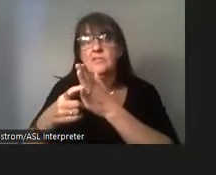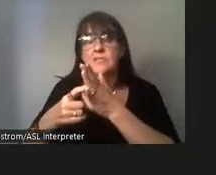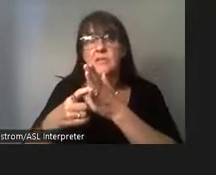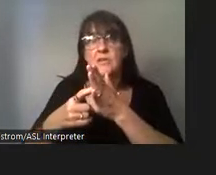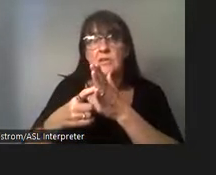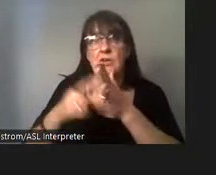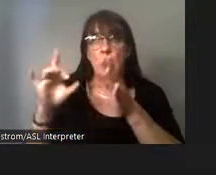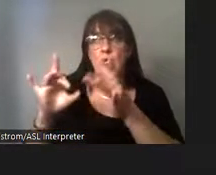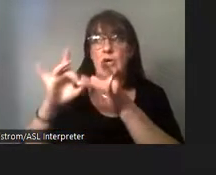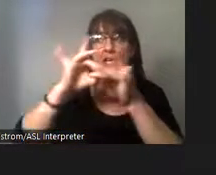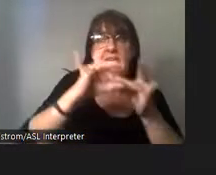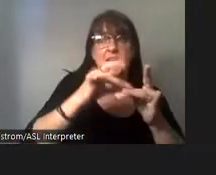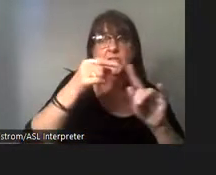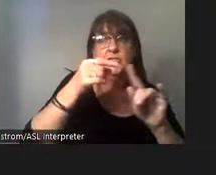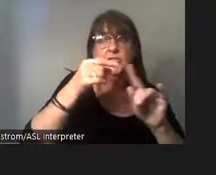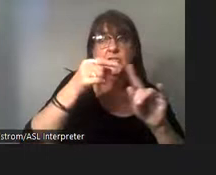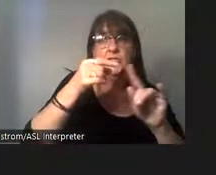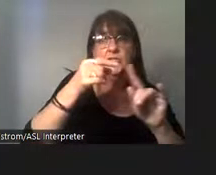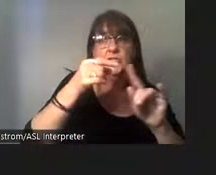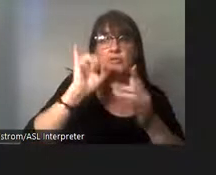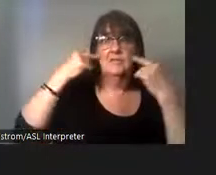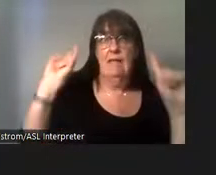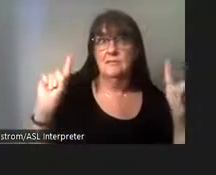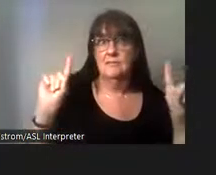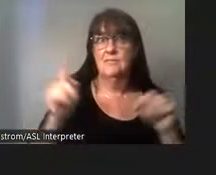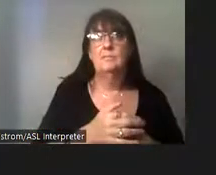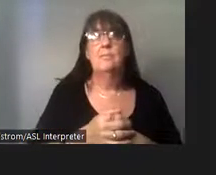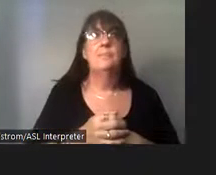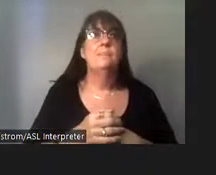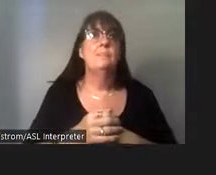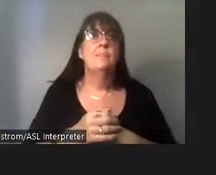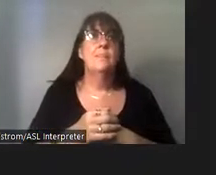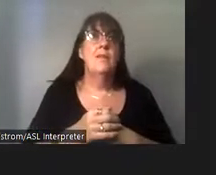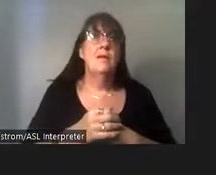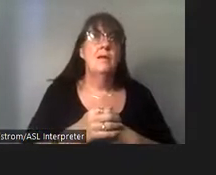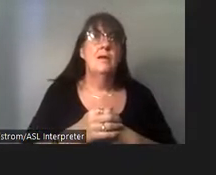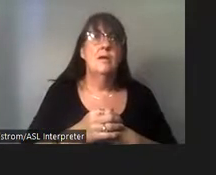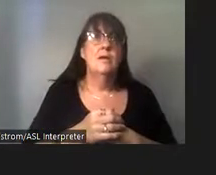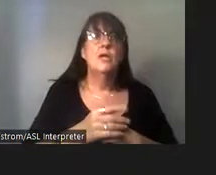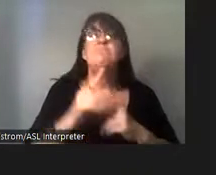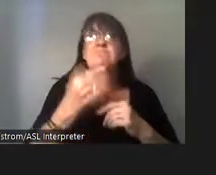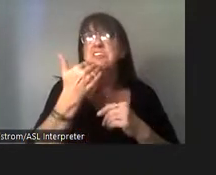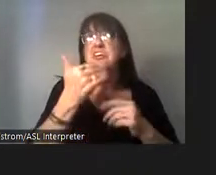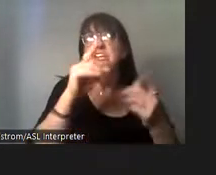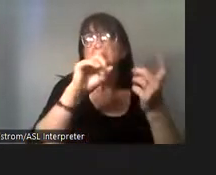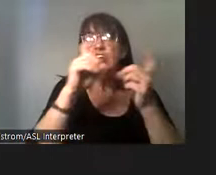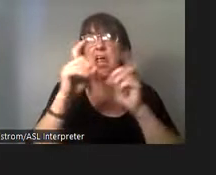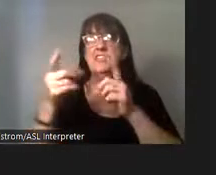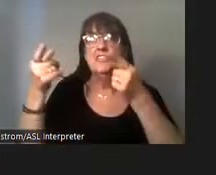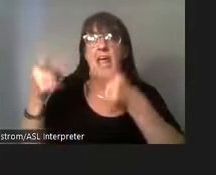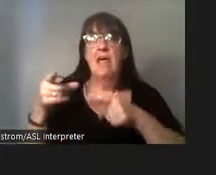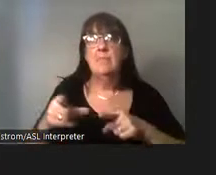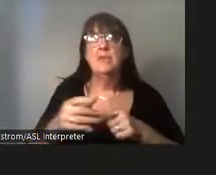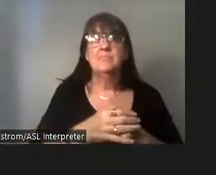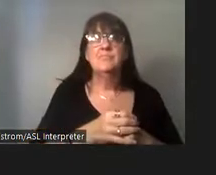were tied directly to your success there. So it sounds like some good changes. Yeah, we put some thought behind it.